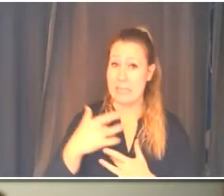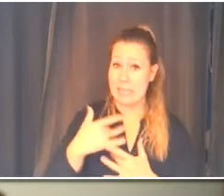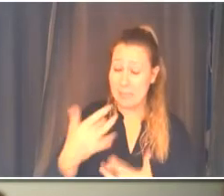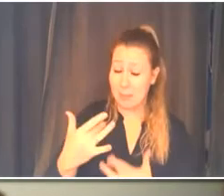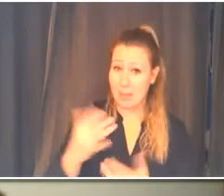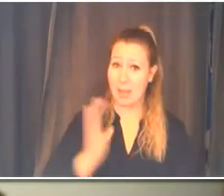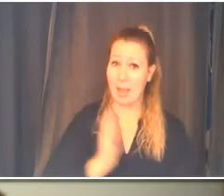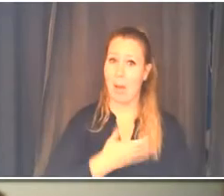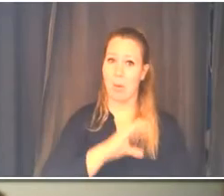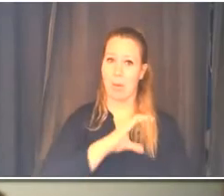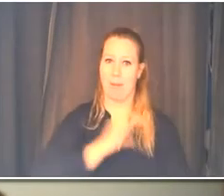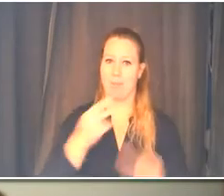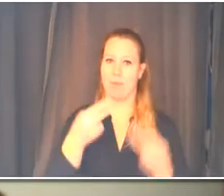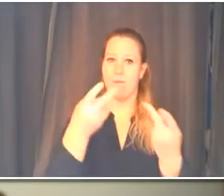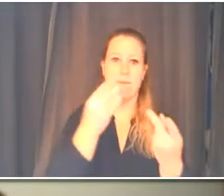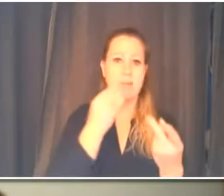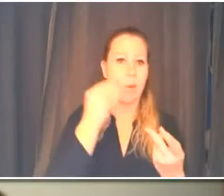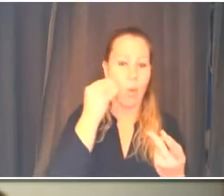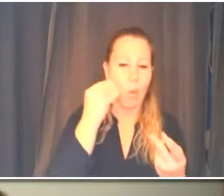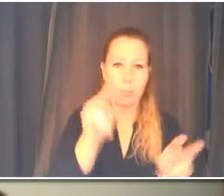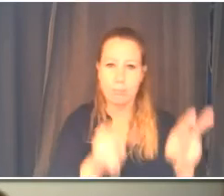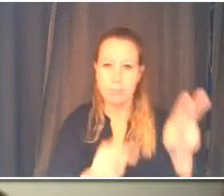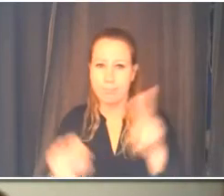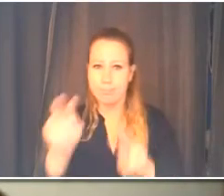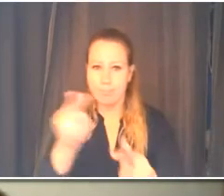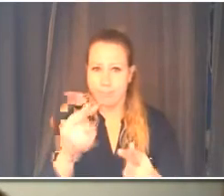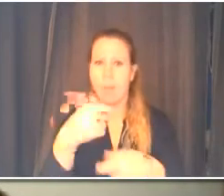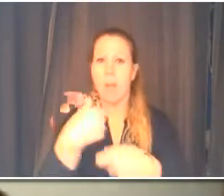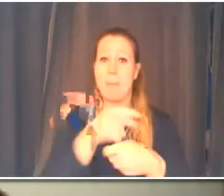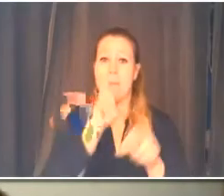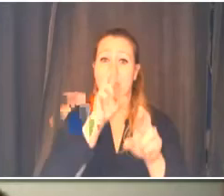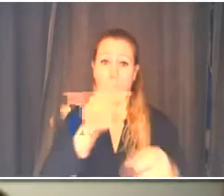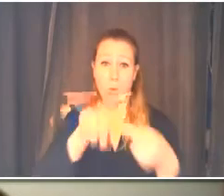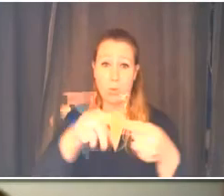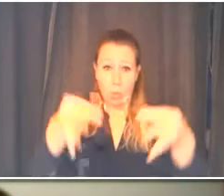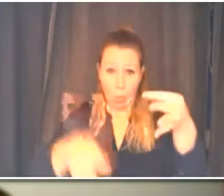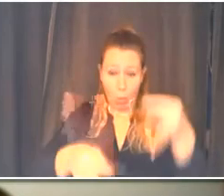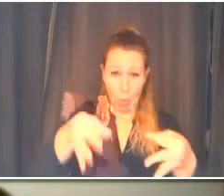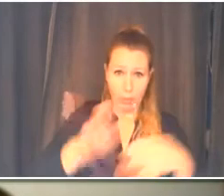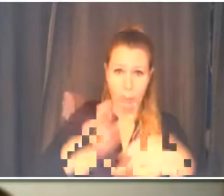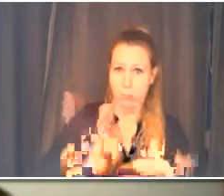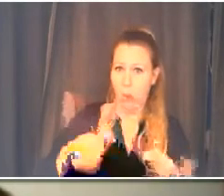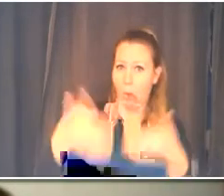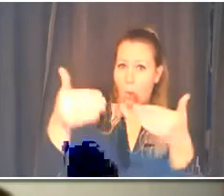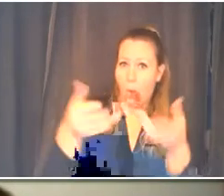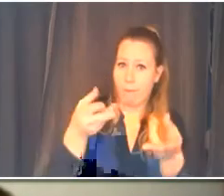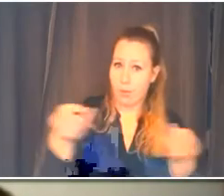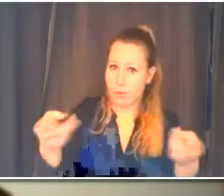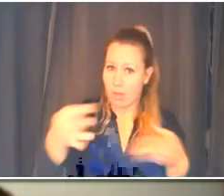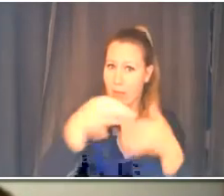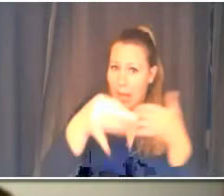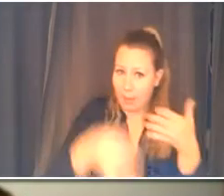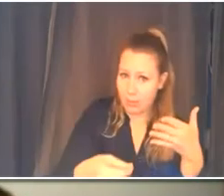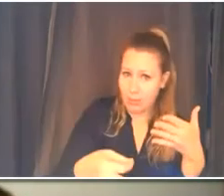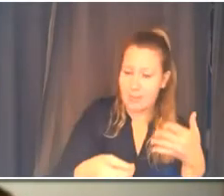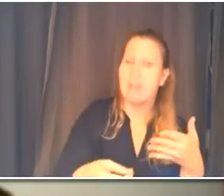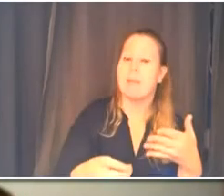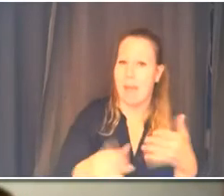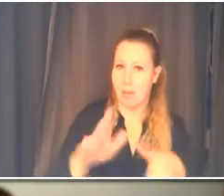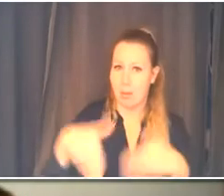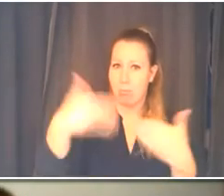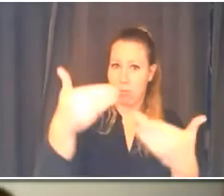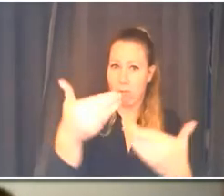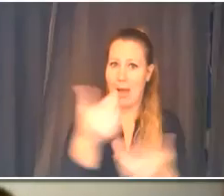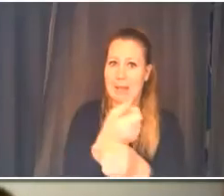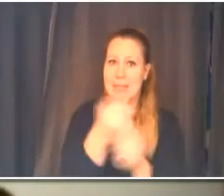keeping a cell phone with you at all times developing a code word to share with children family friends co-workers when you want them to